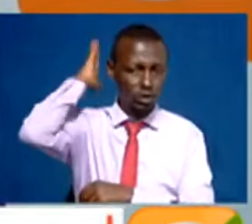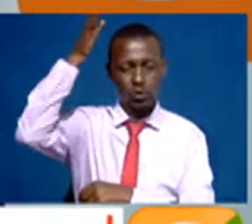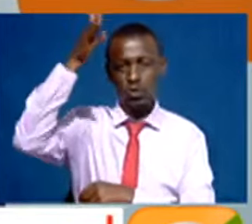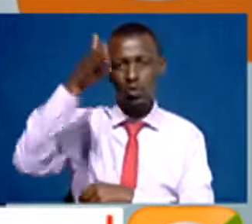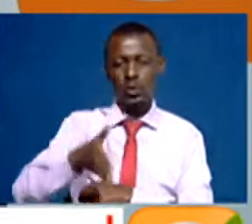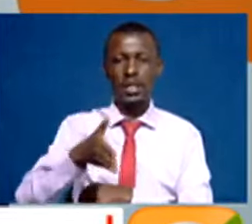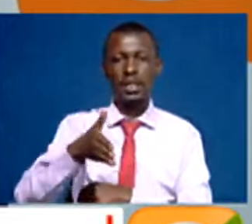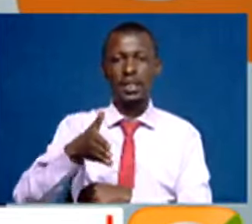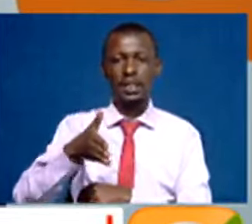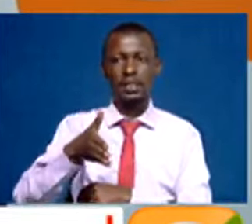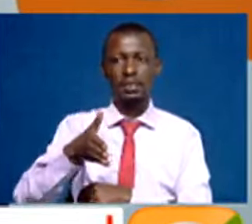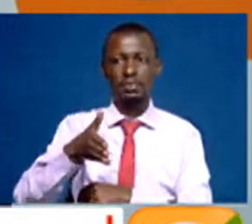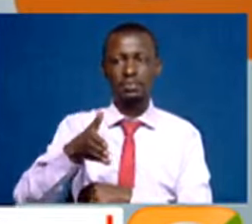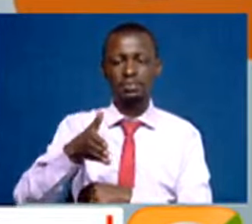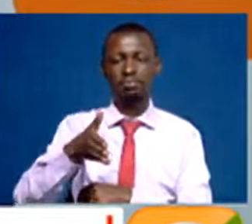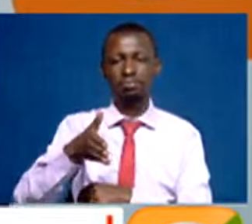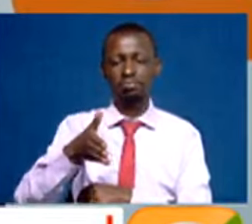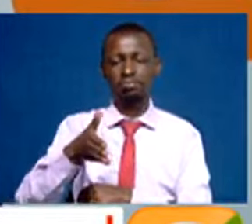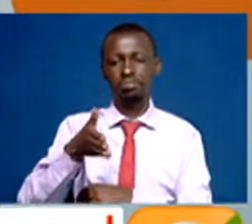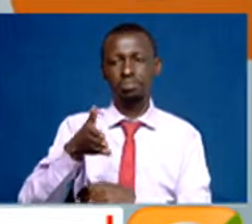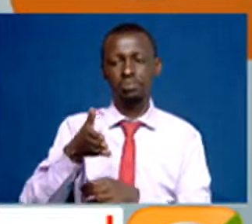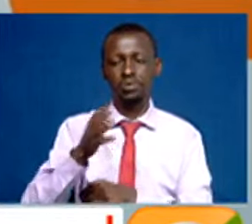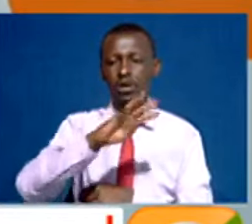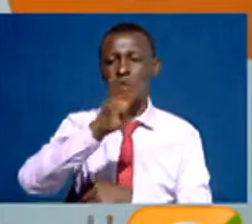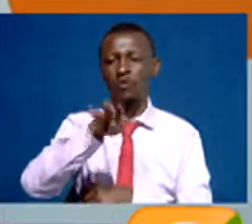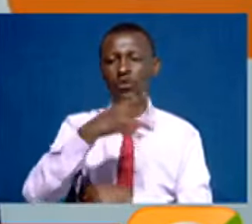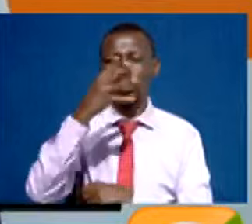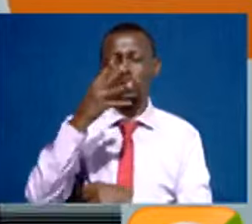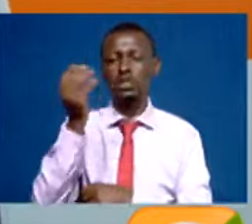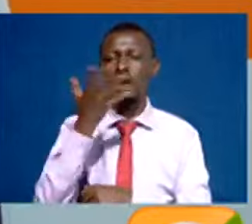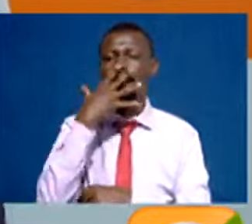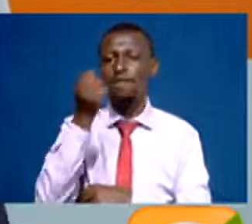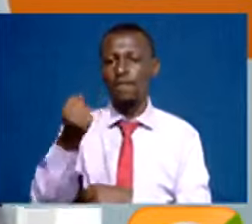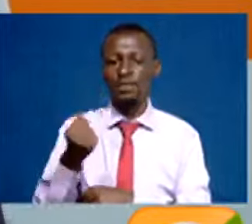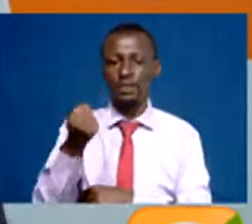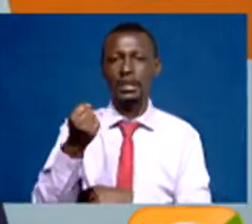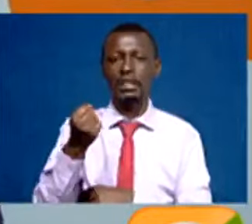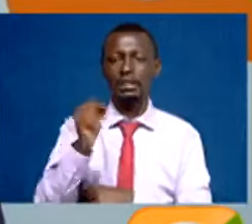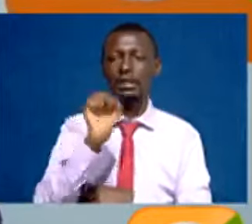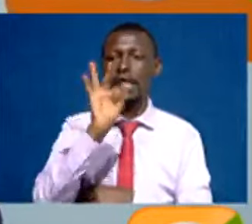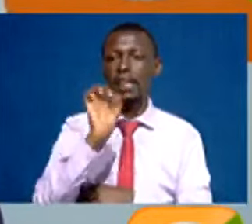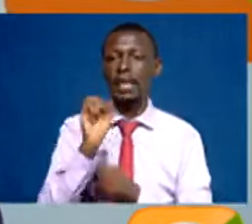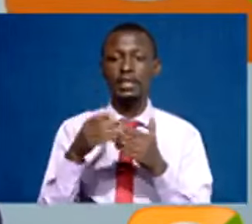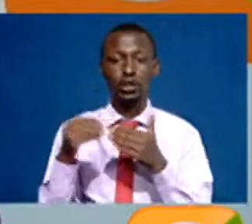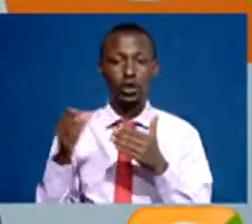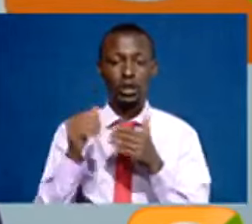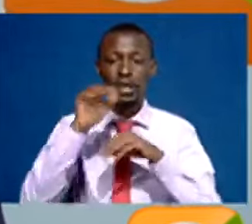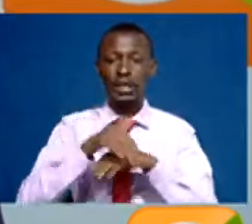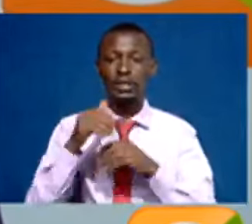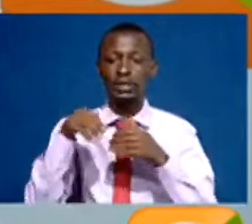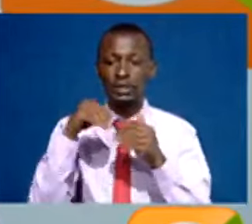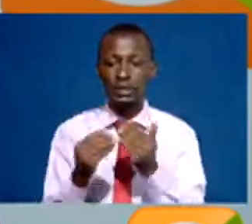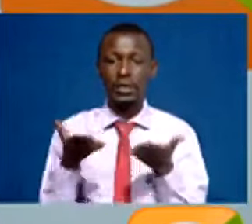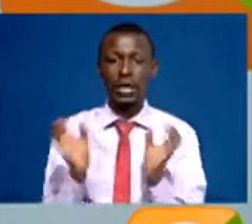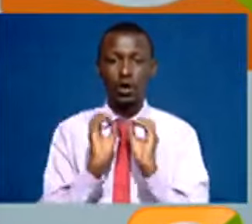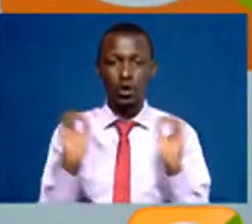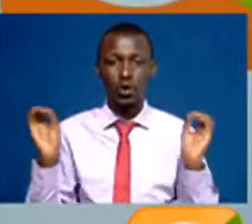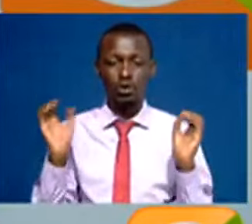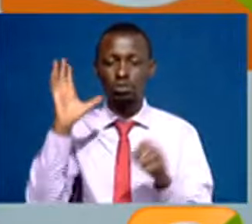the equivalent of $30. That's about 4,500 shillings. And so if you don't get your ticket now, you will miss out.